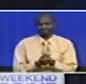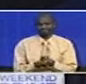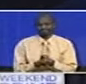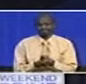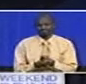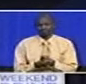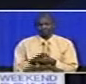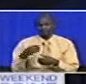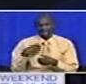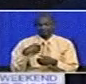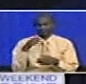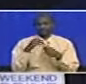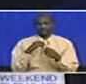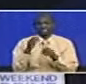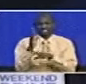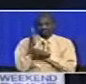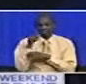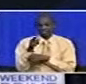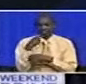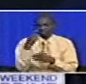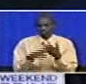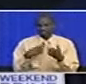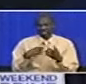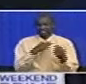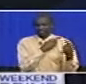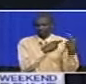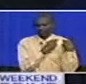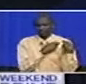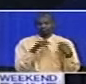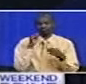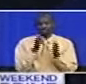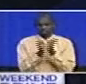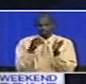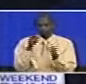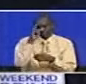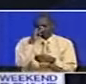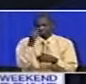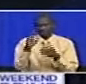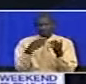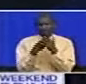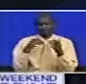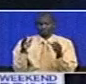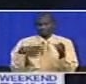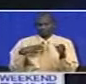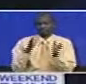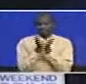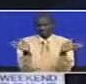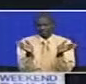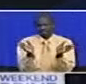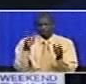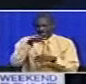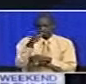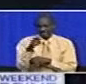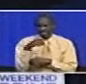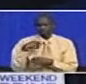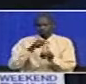Let's go to matters of insecurity. At this time, Inspector General of Police David Kimayo has appealed to members of parliament to amend